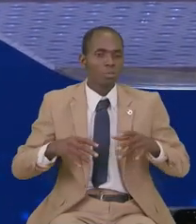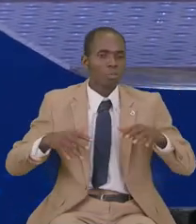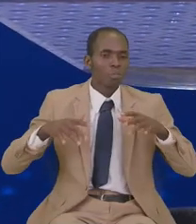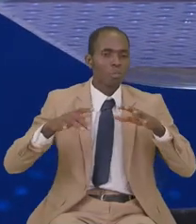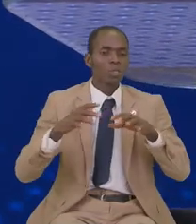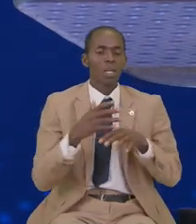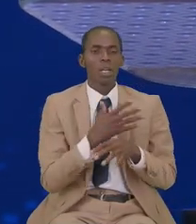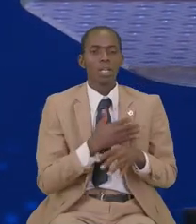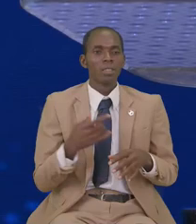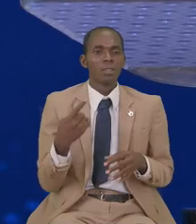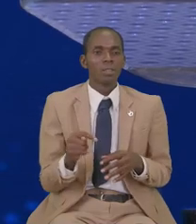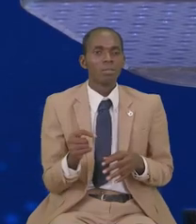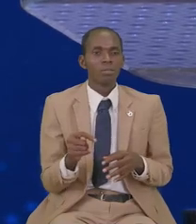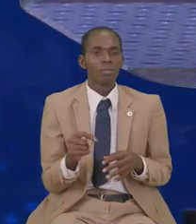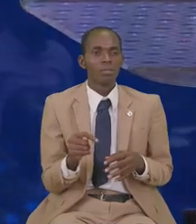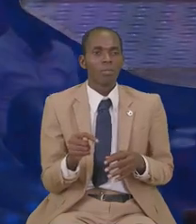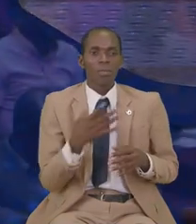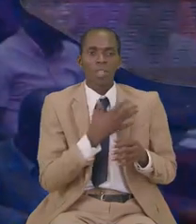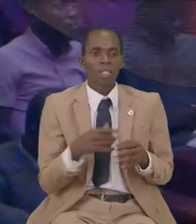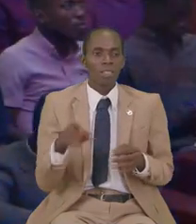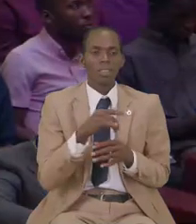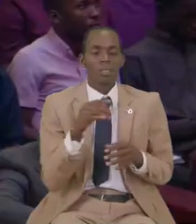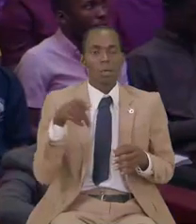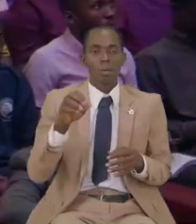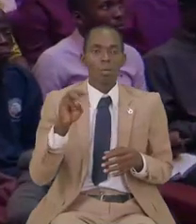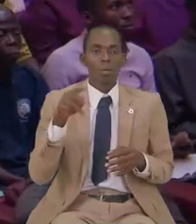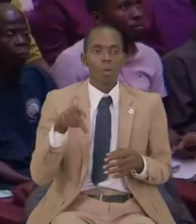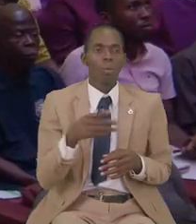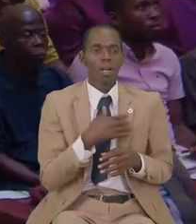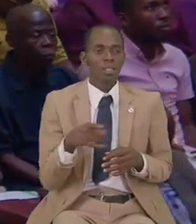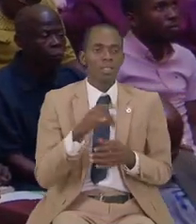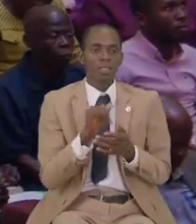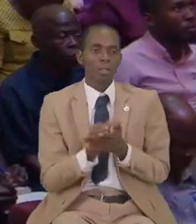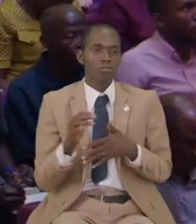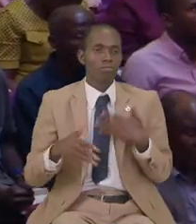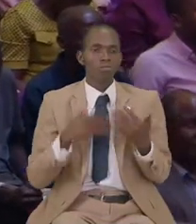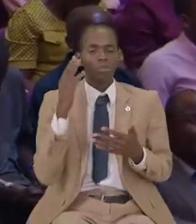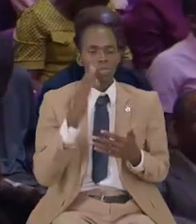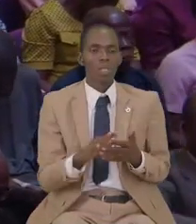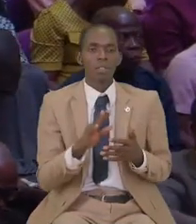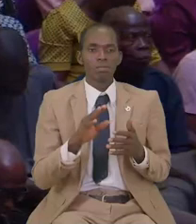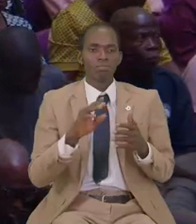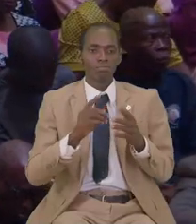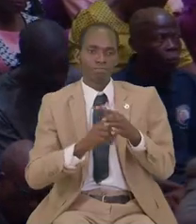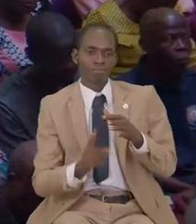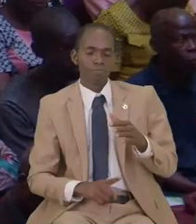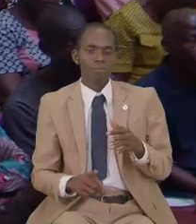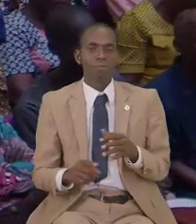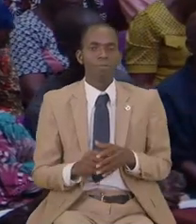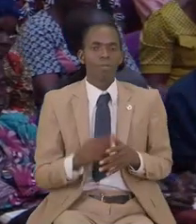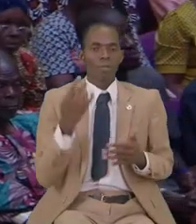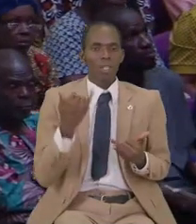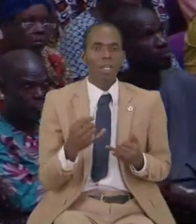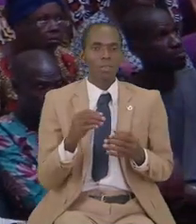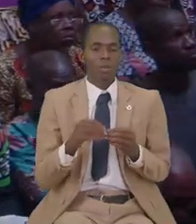pomp, and he that rejoices shall descend into it. That was unfortunate for them. Let's go at number